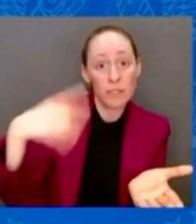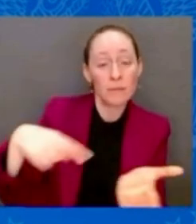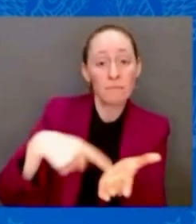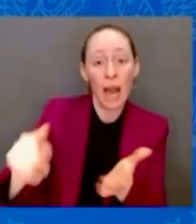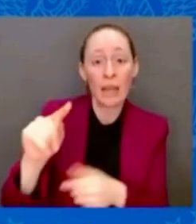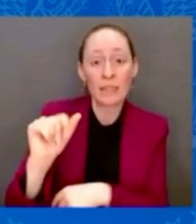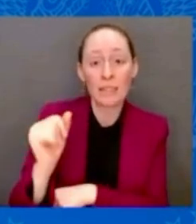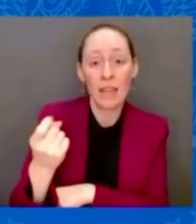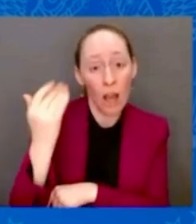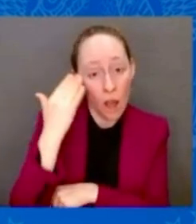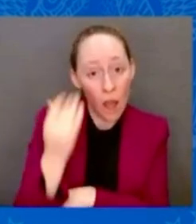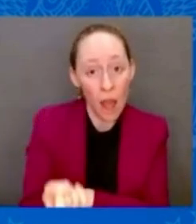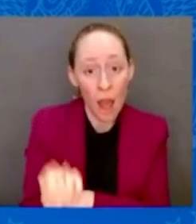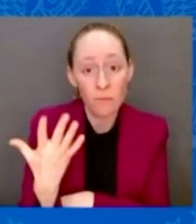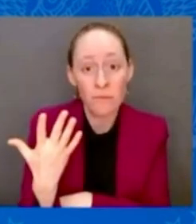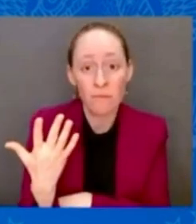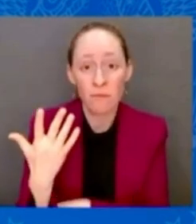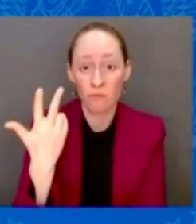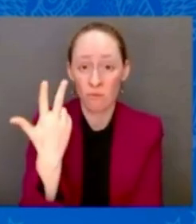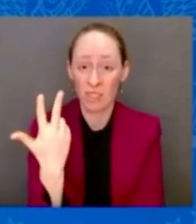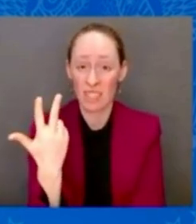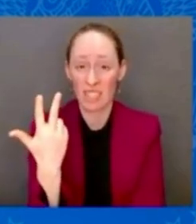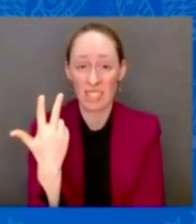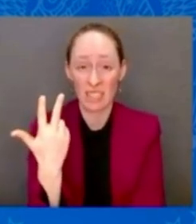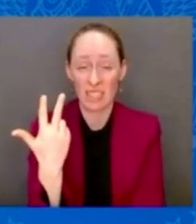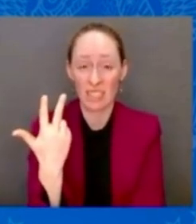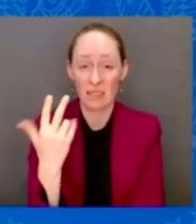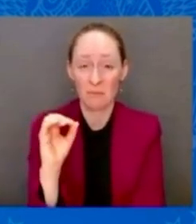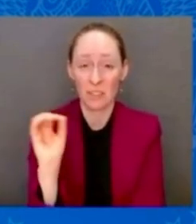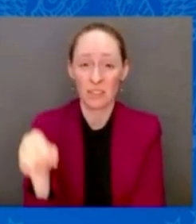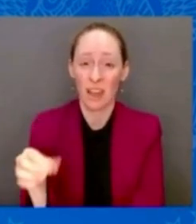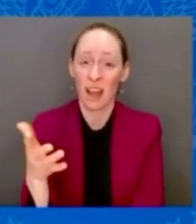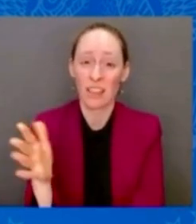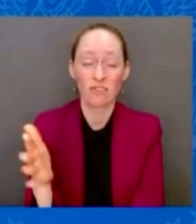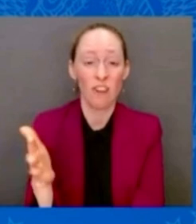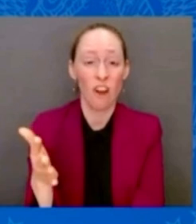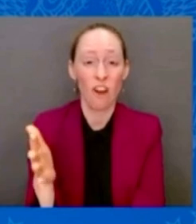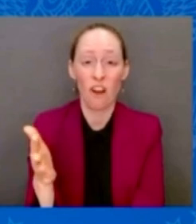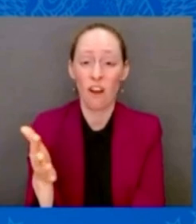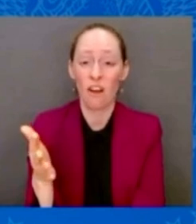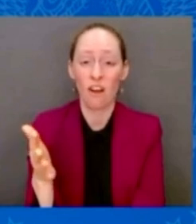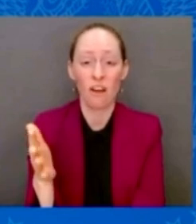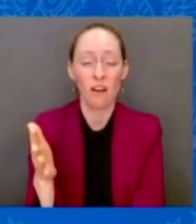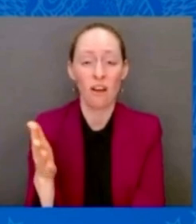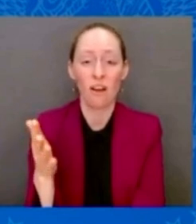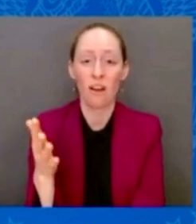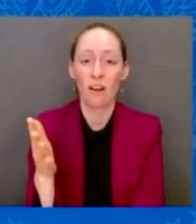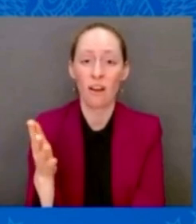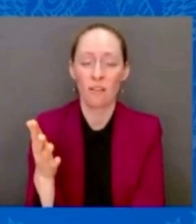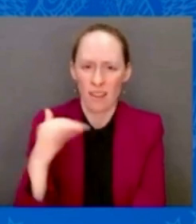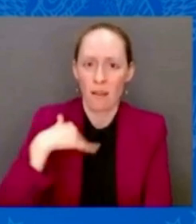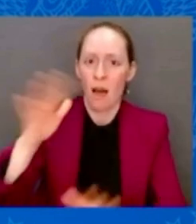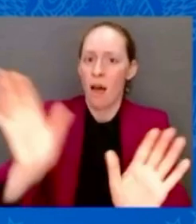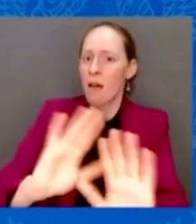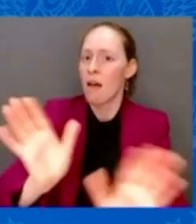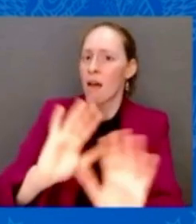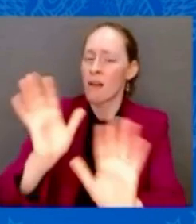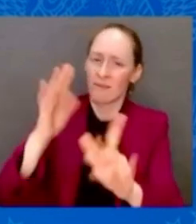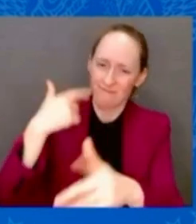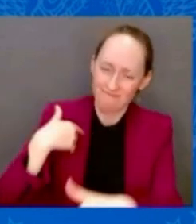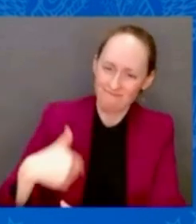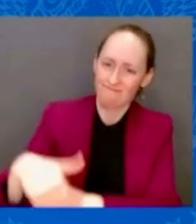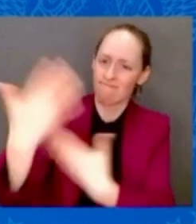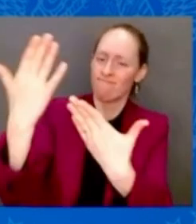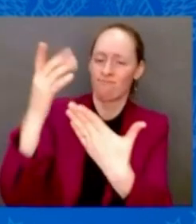That's why I'm proposing a billionaire tax, because no billionaire should be paying a lower tax rate than a